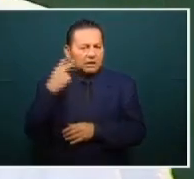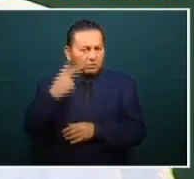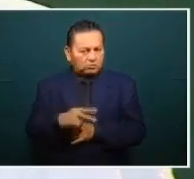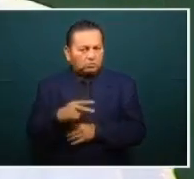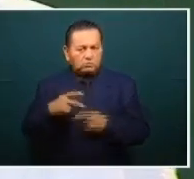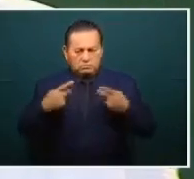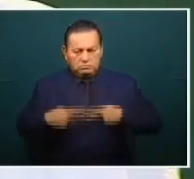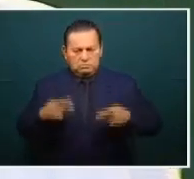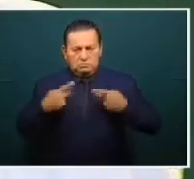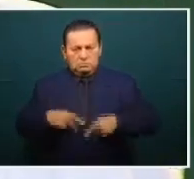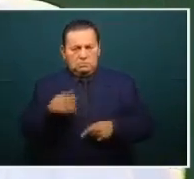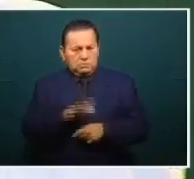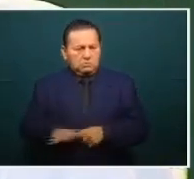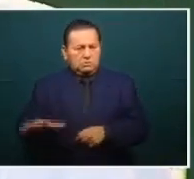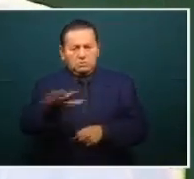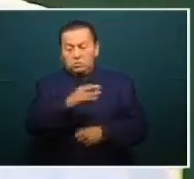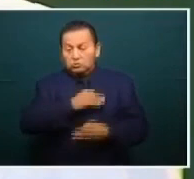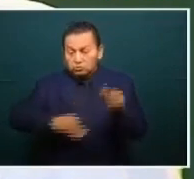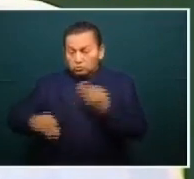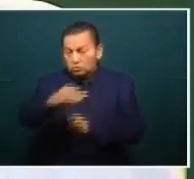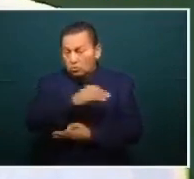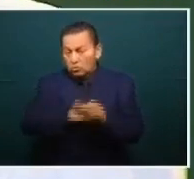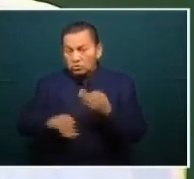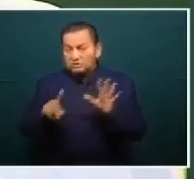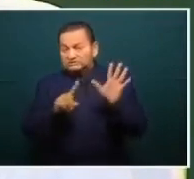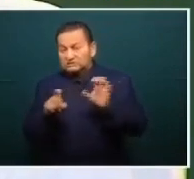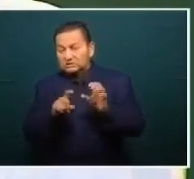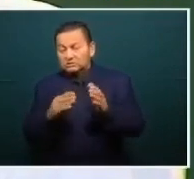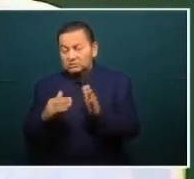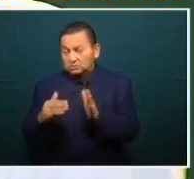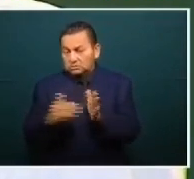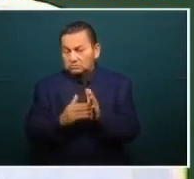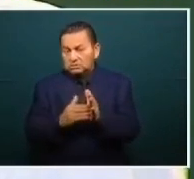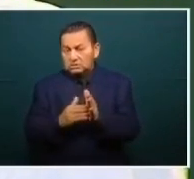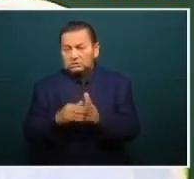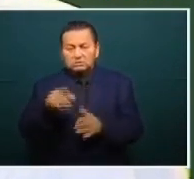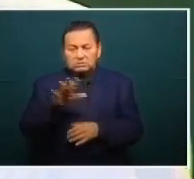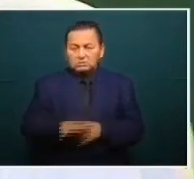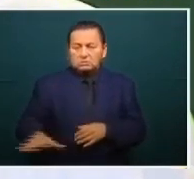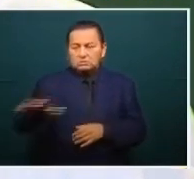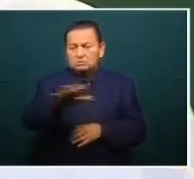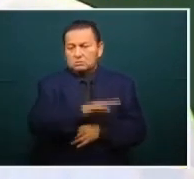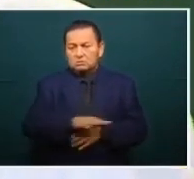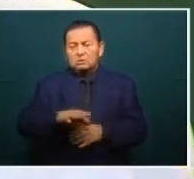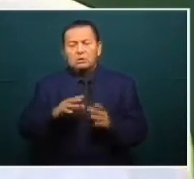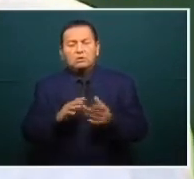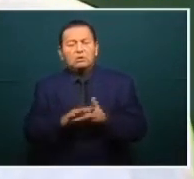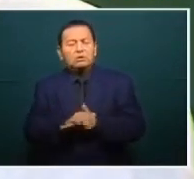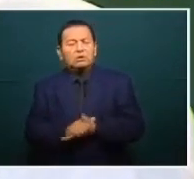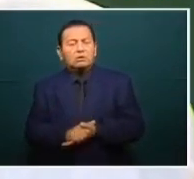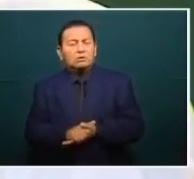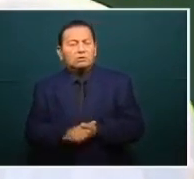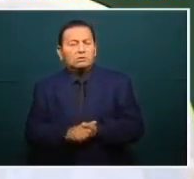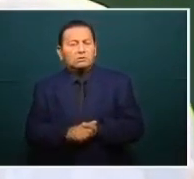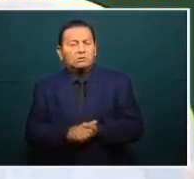There's 600,000 from Veracruz, almost all of them.